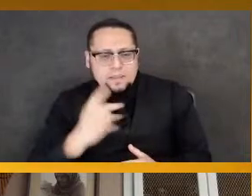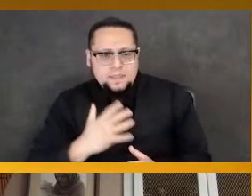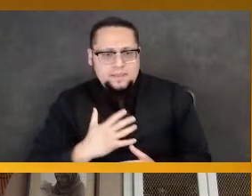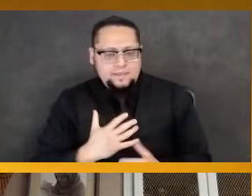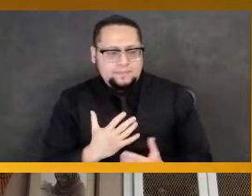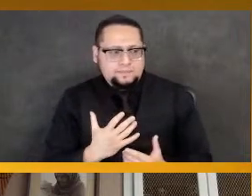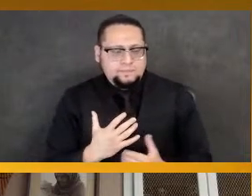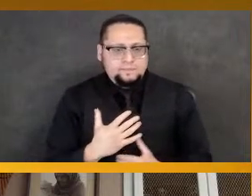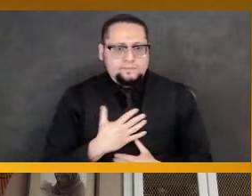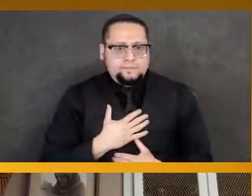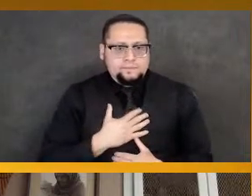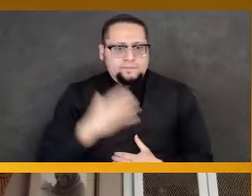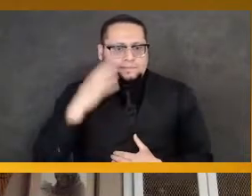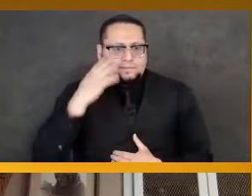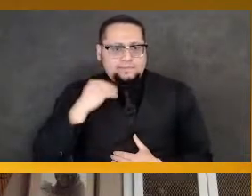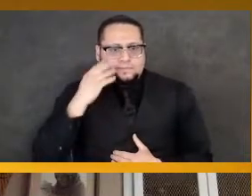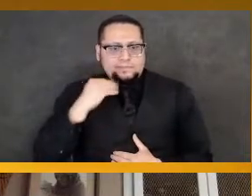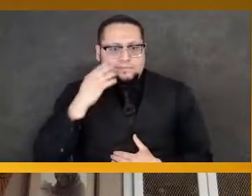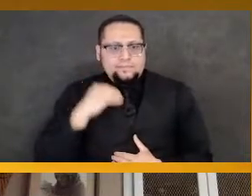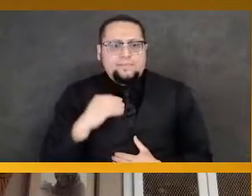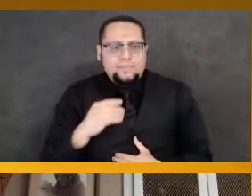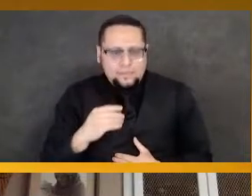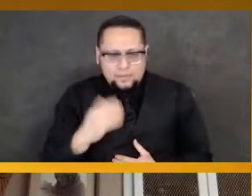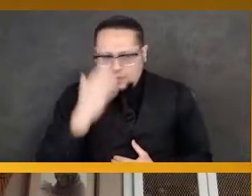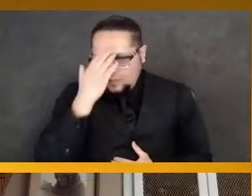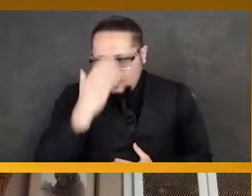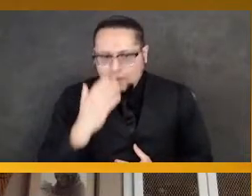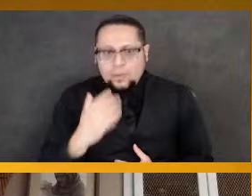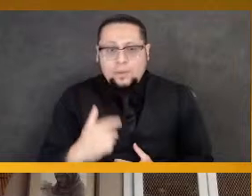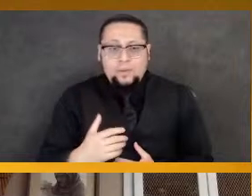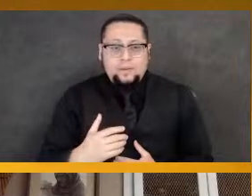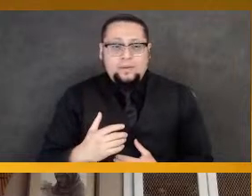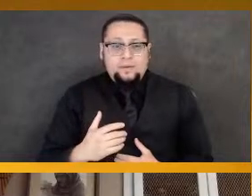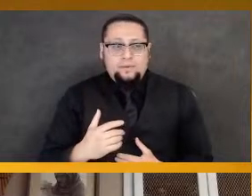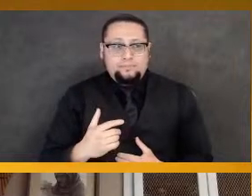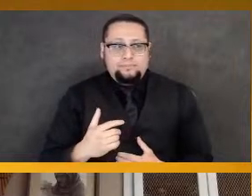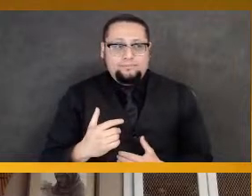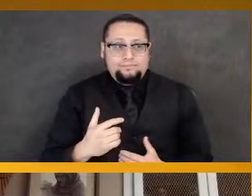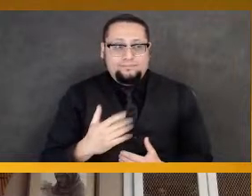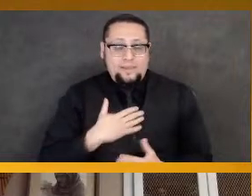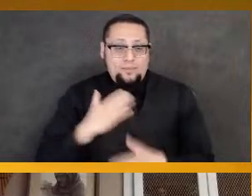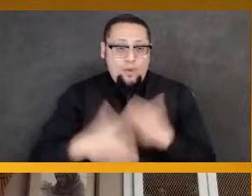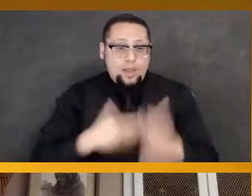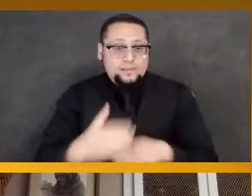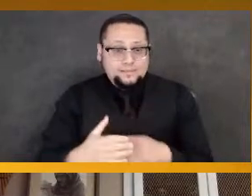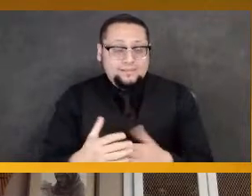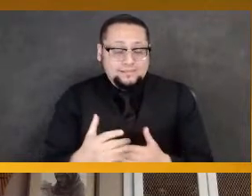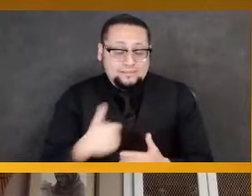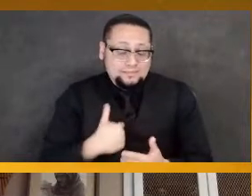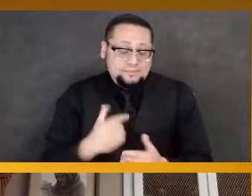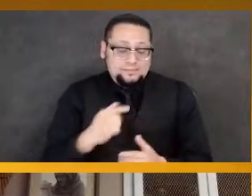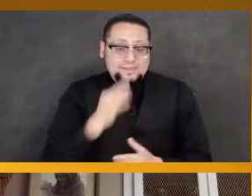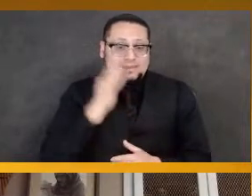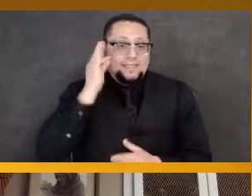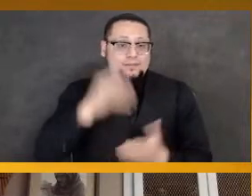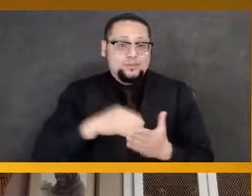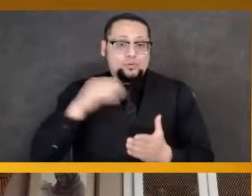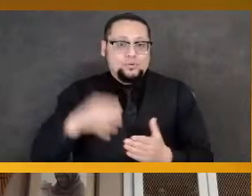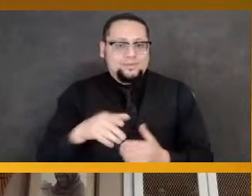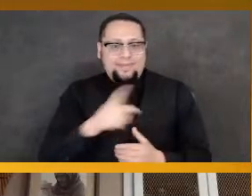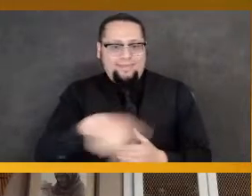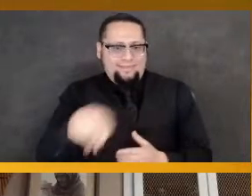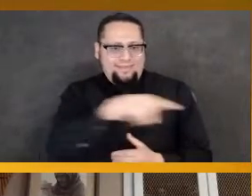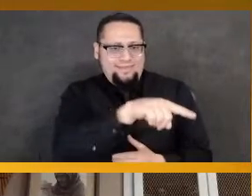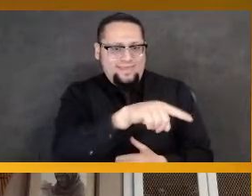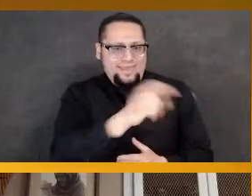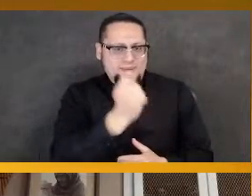and a fellow classmate of mine had to go through as Native students, it was very hard for them to get a grasp of